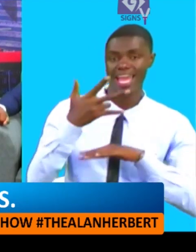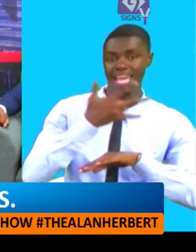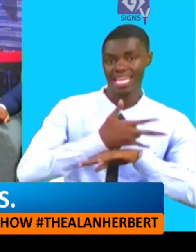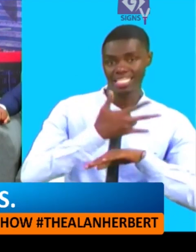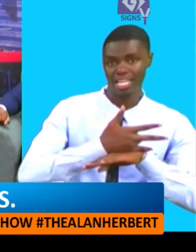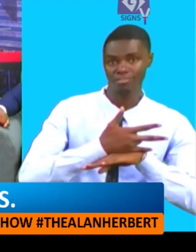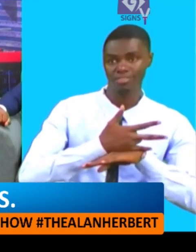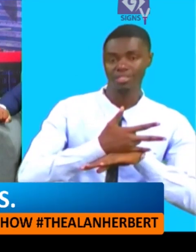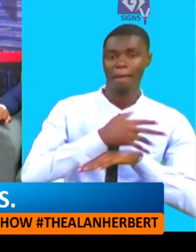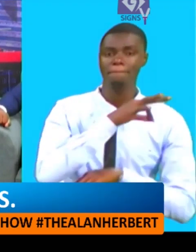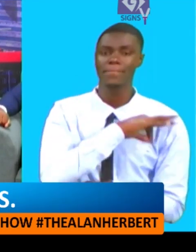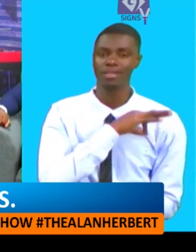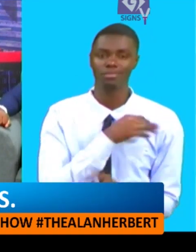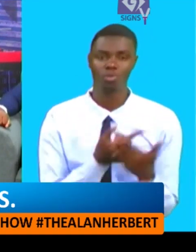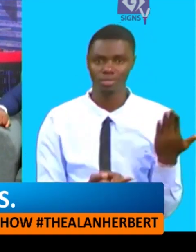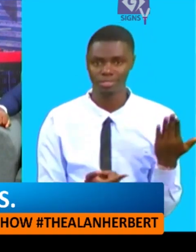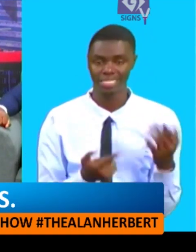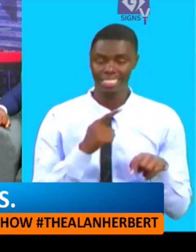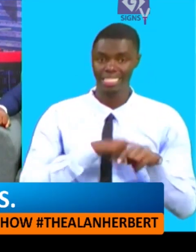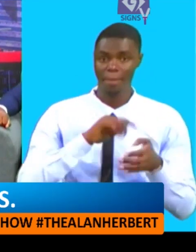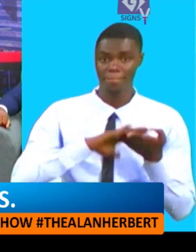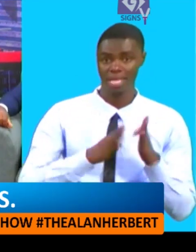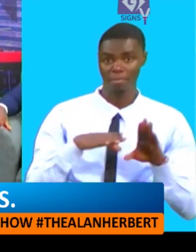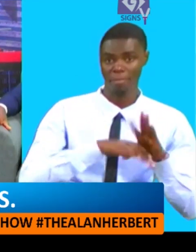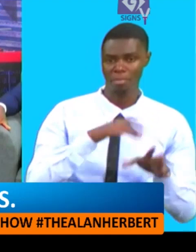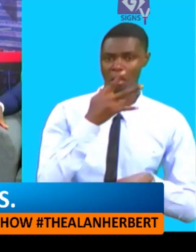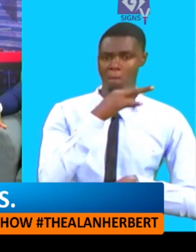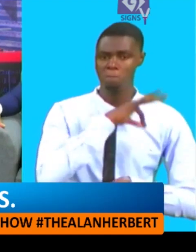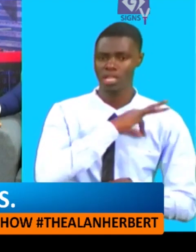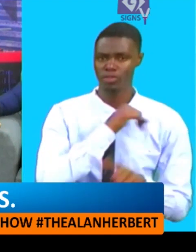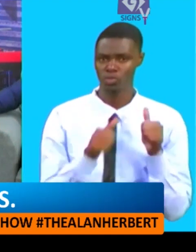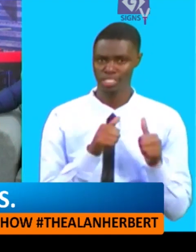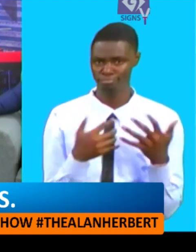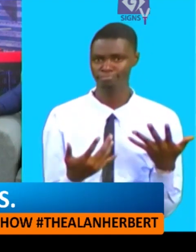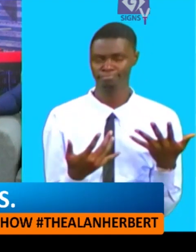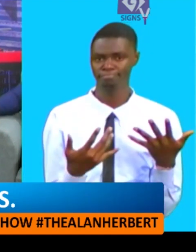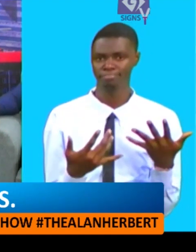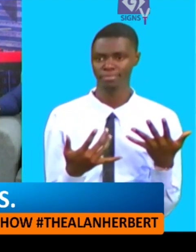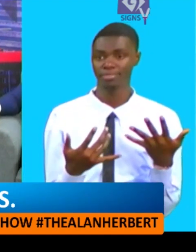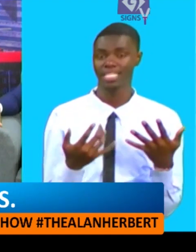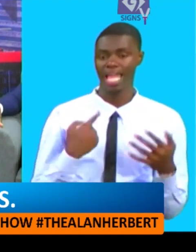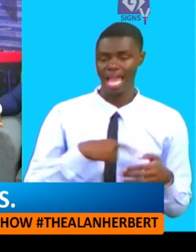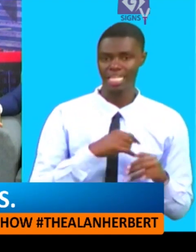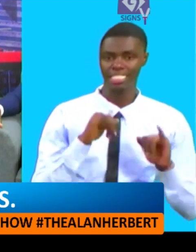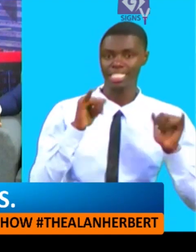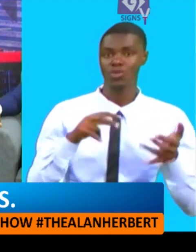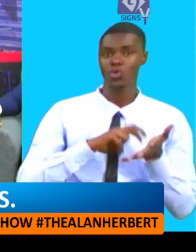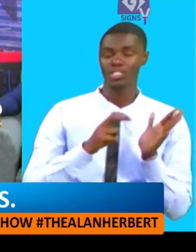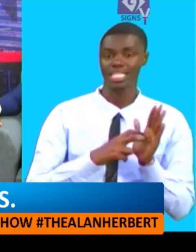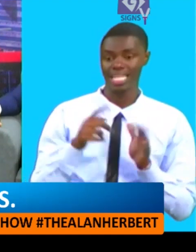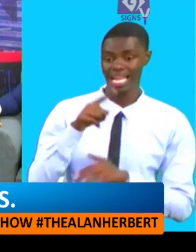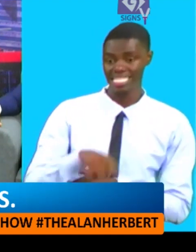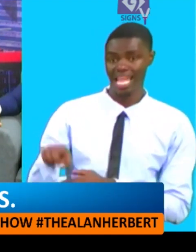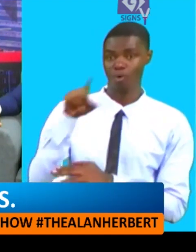do they stand to benefit when they become a member? Okay, so basically we are in a new contracting cycle. So Yes. with